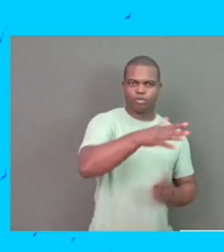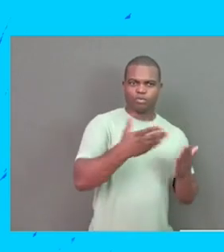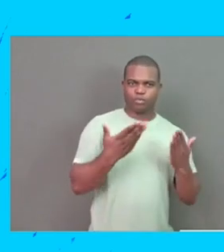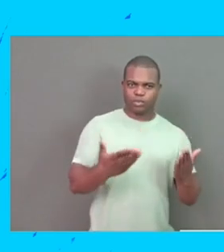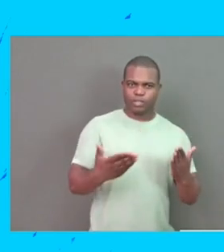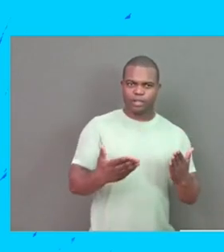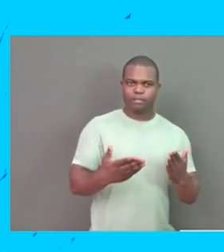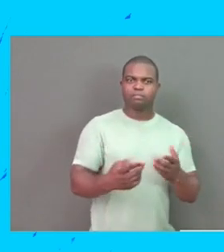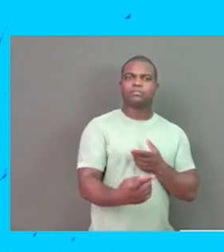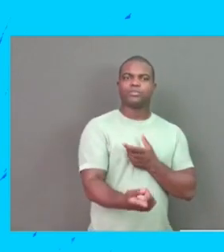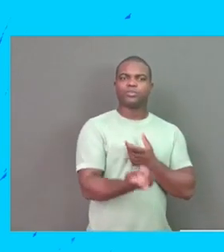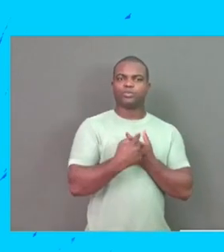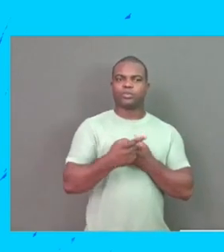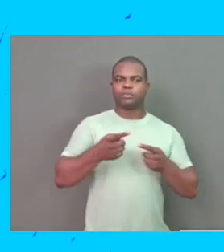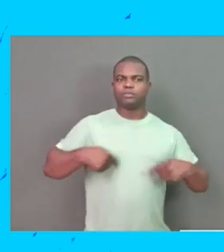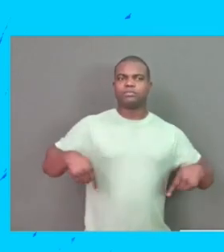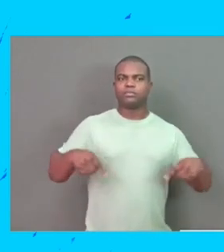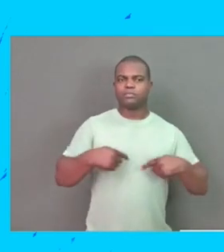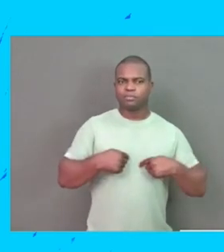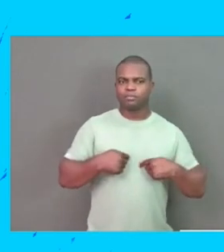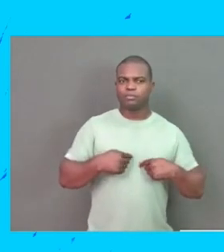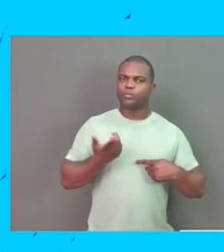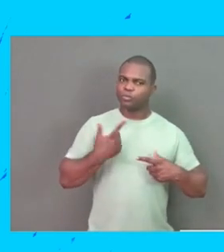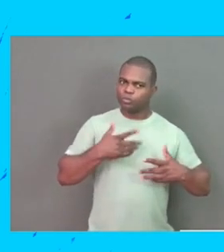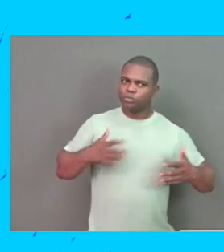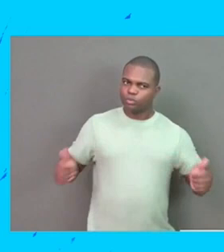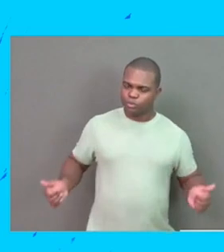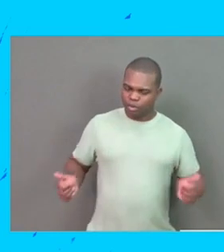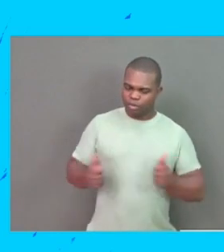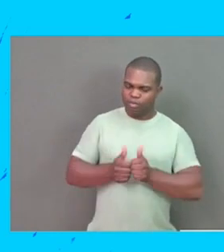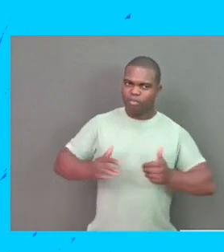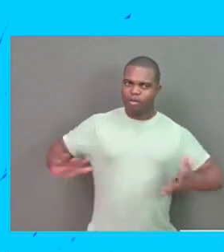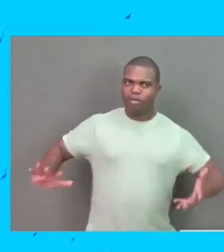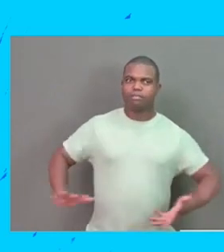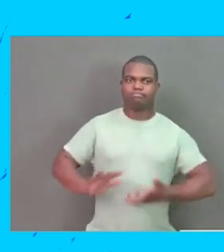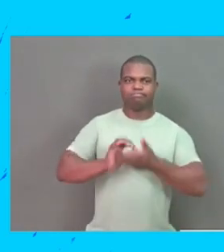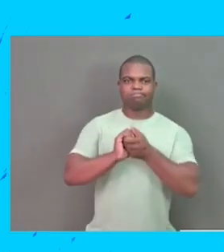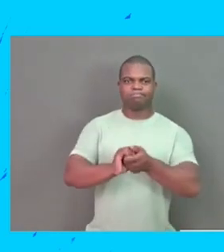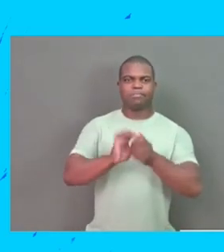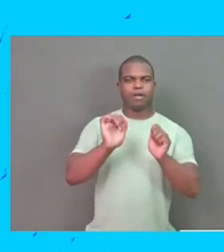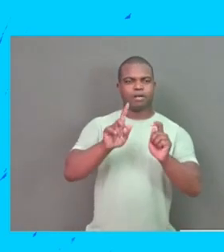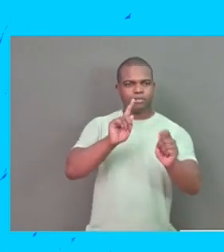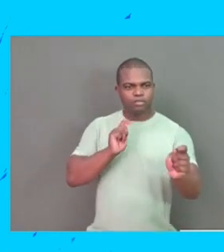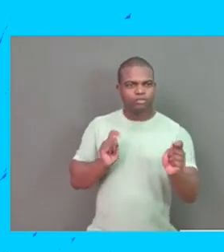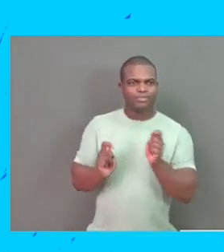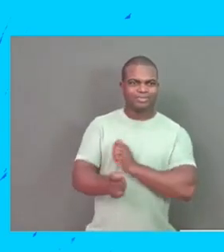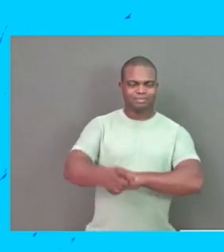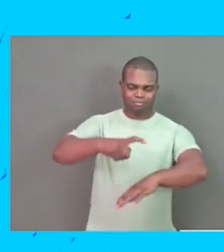time. We're in this together. Happy International Girls Day.